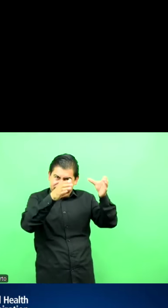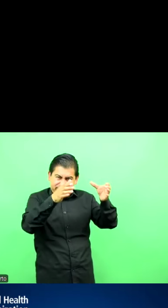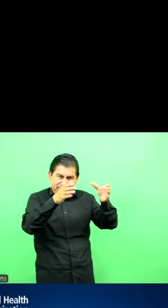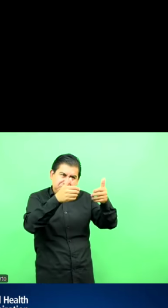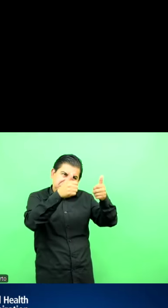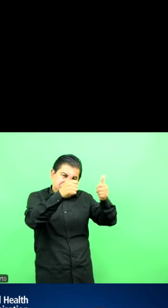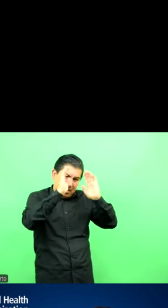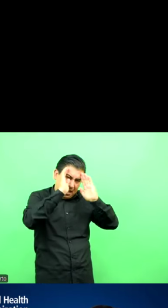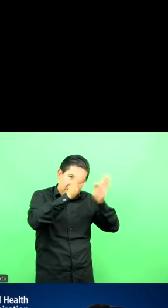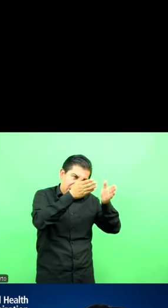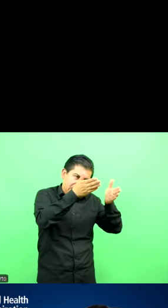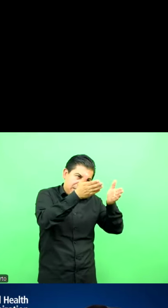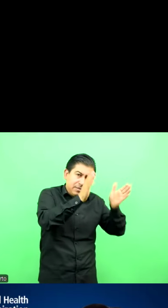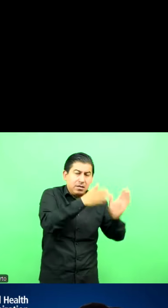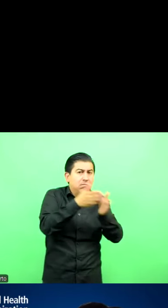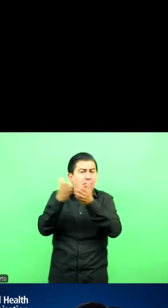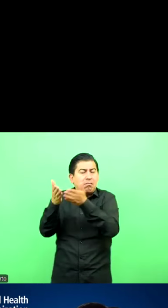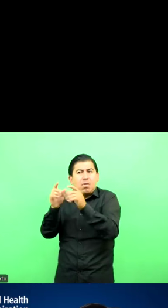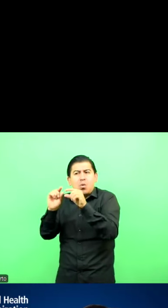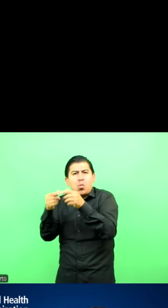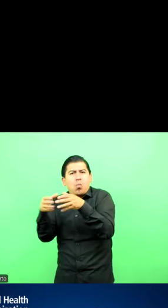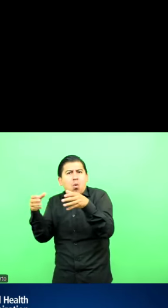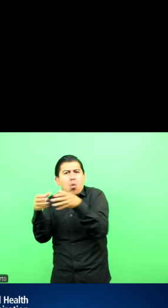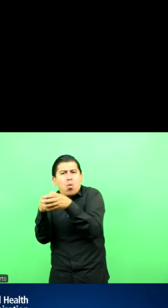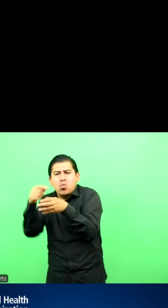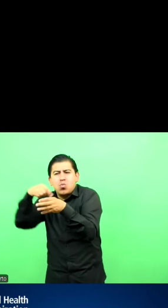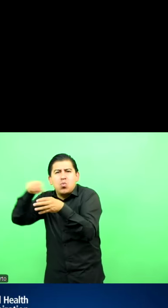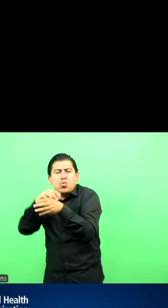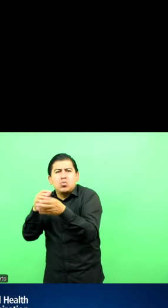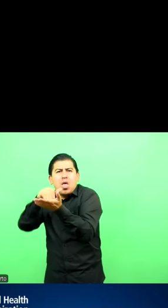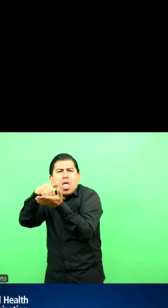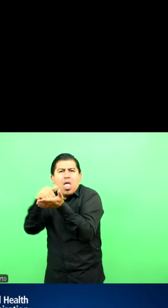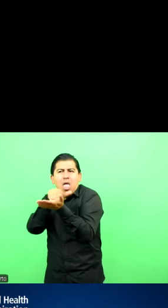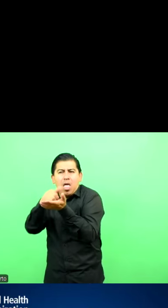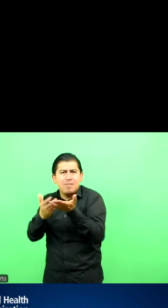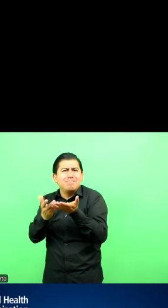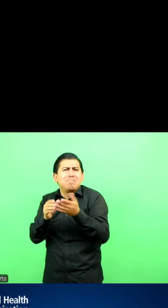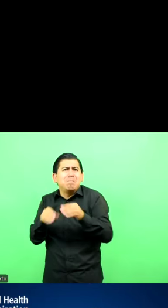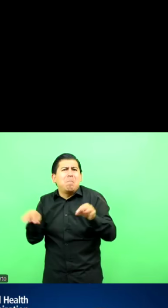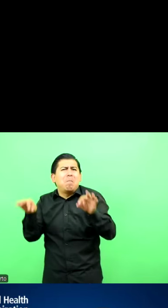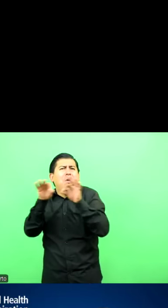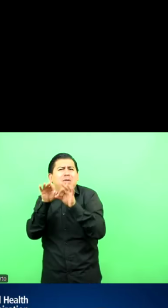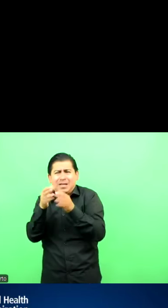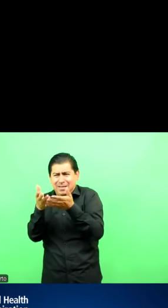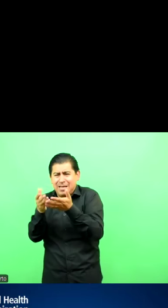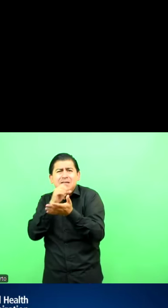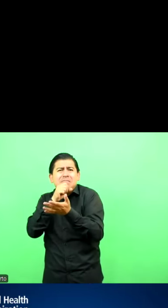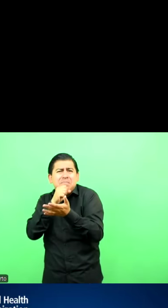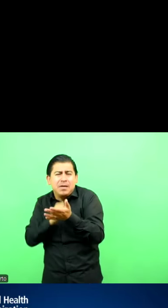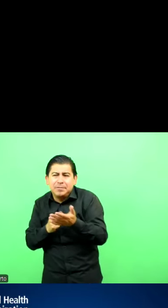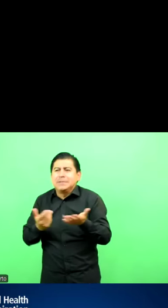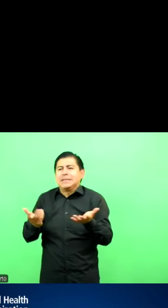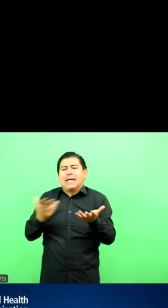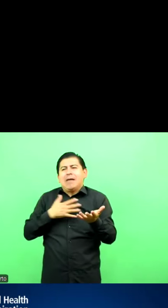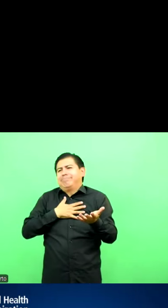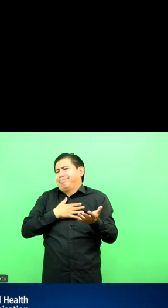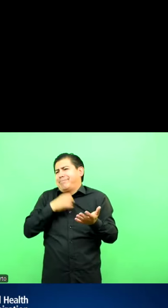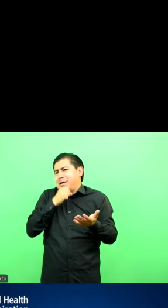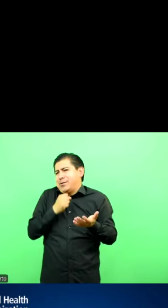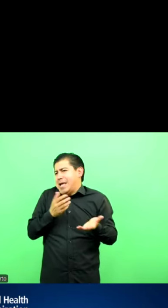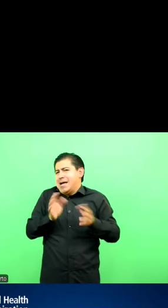are the power in our community to tell us what went right, what went wrong, to build